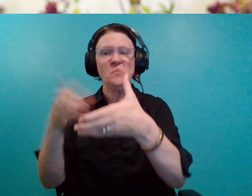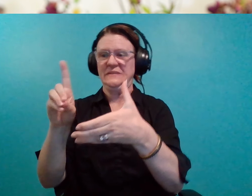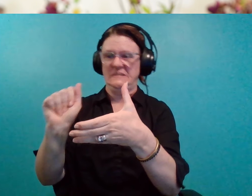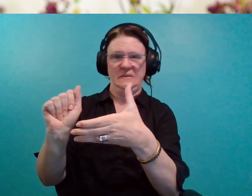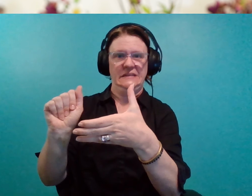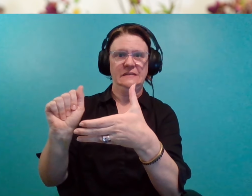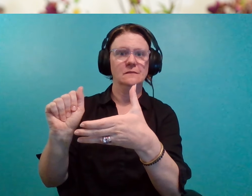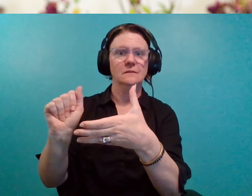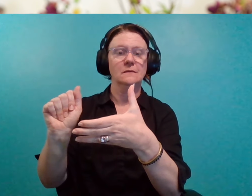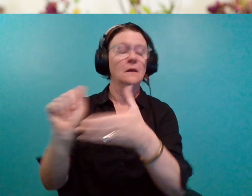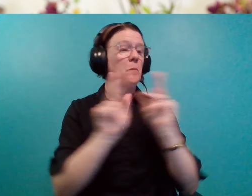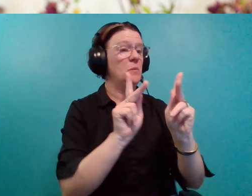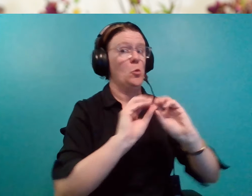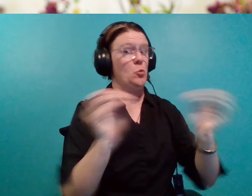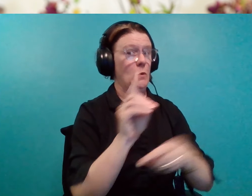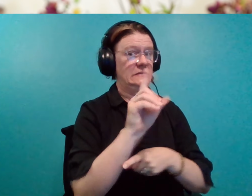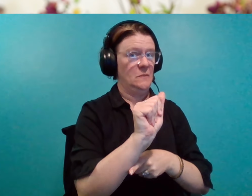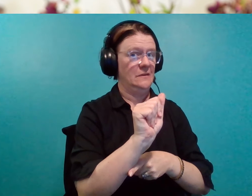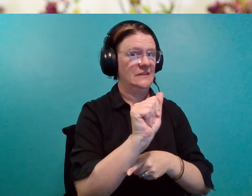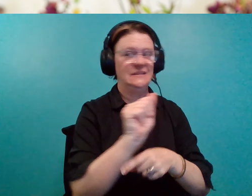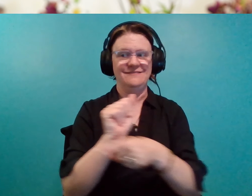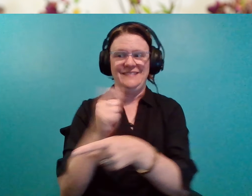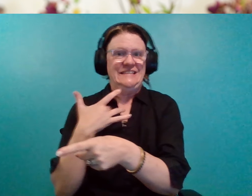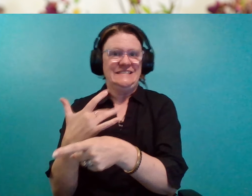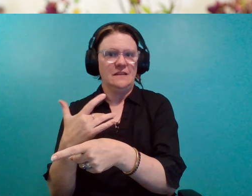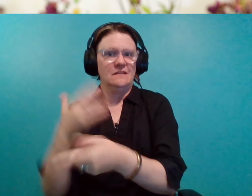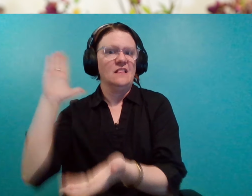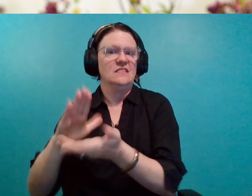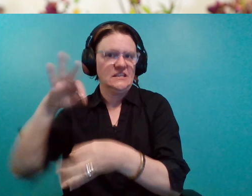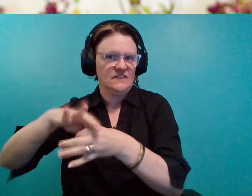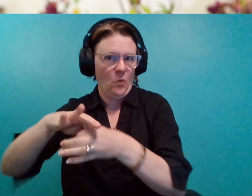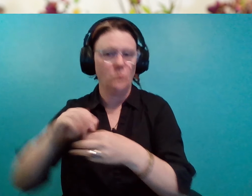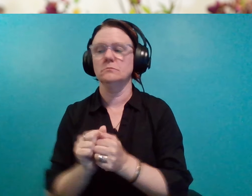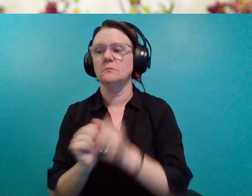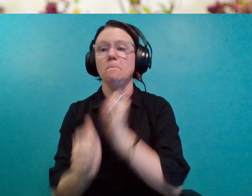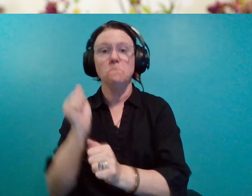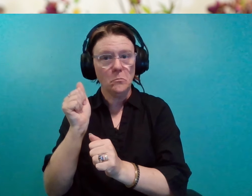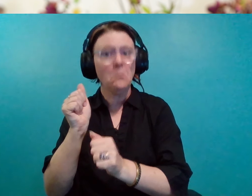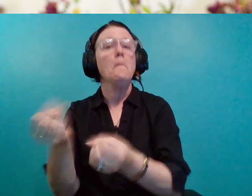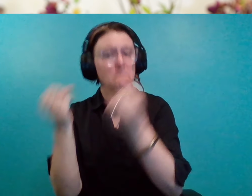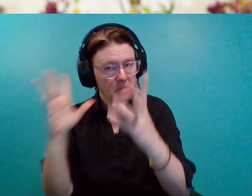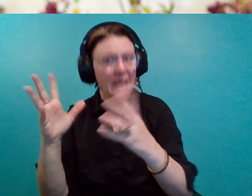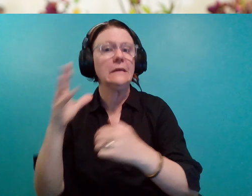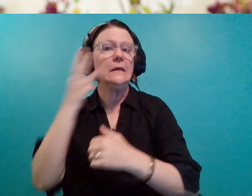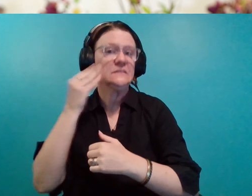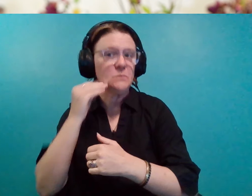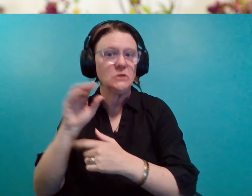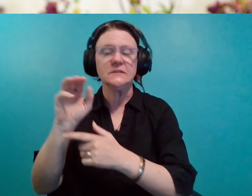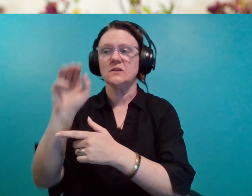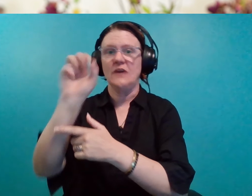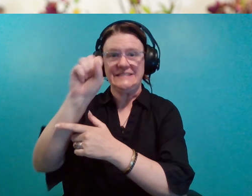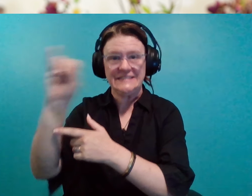disabilities earn less than those that are not disabled. People with disabilities are on Social Security and